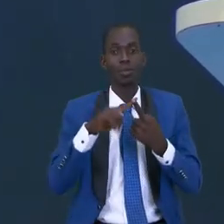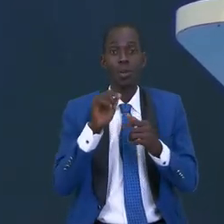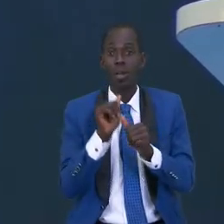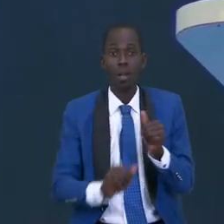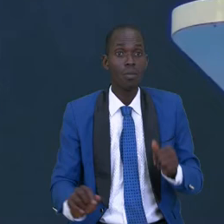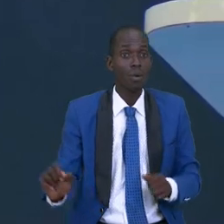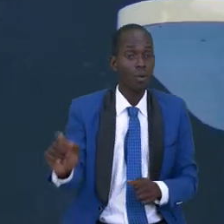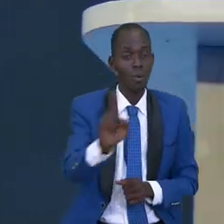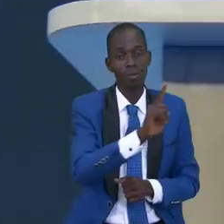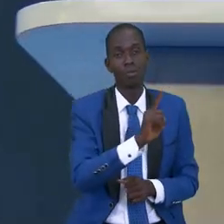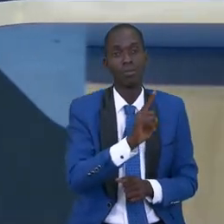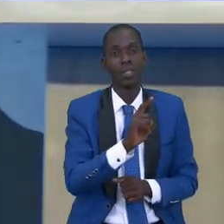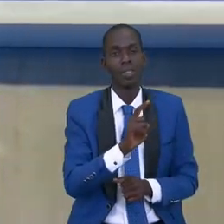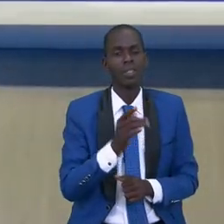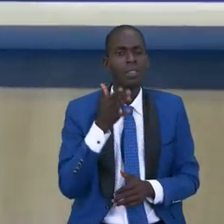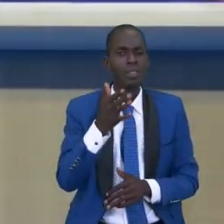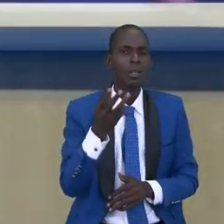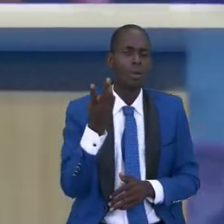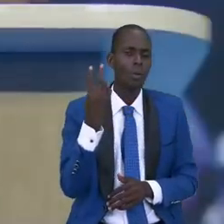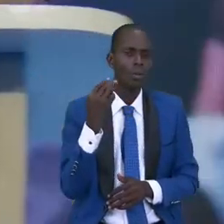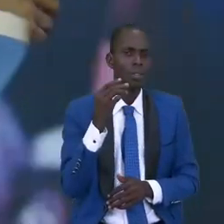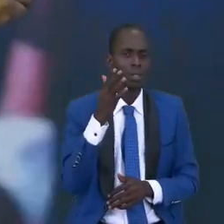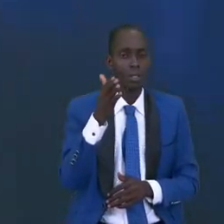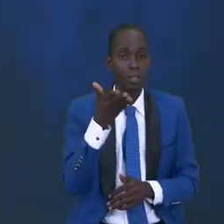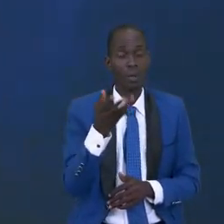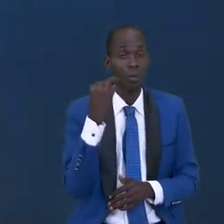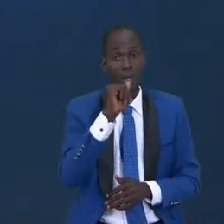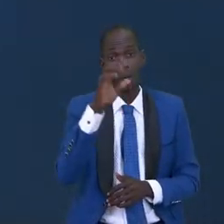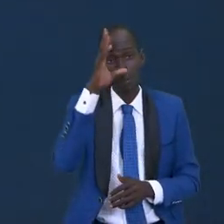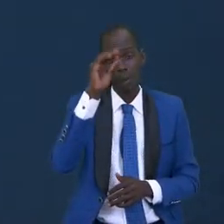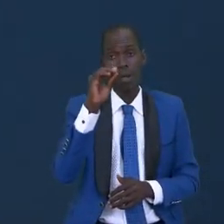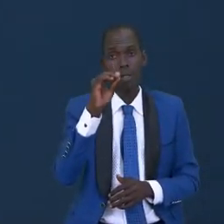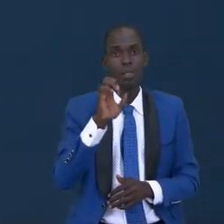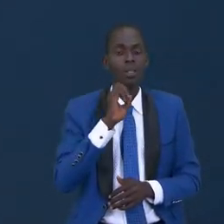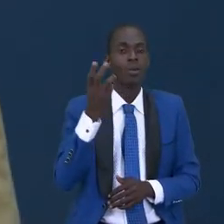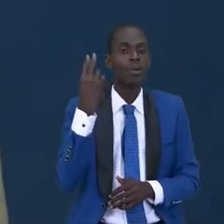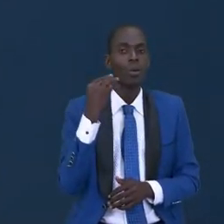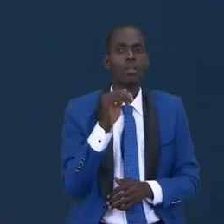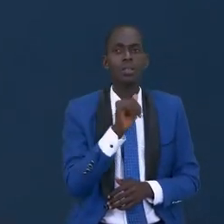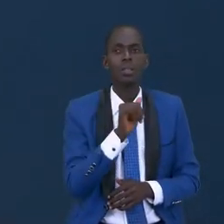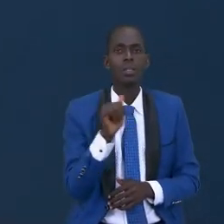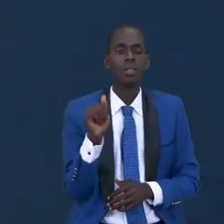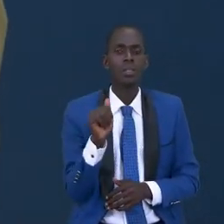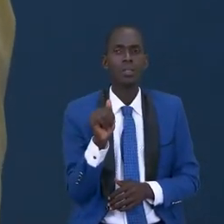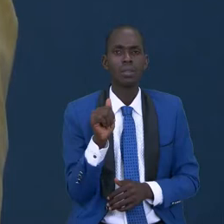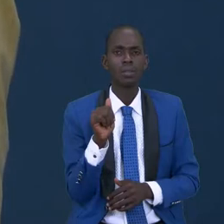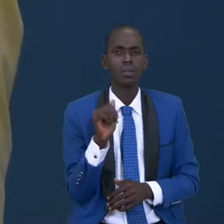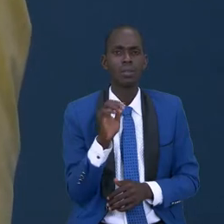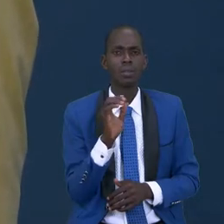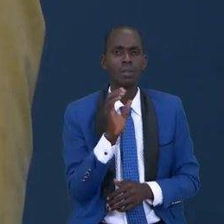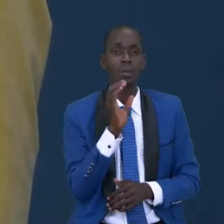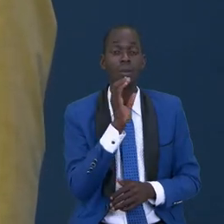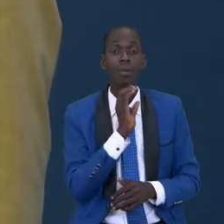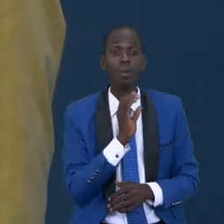everyone. There's a man, he was in court, all far away